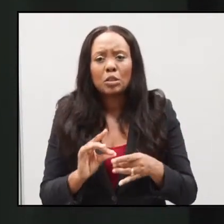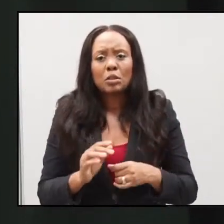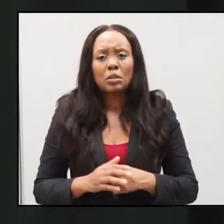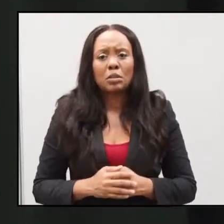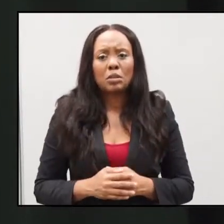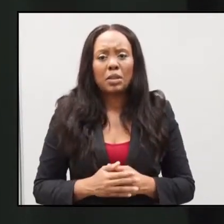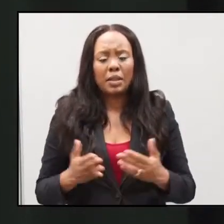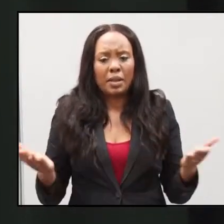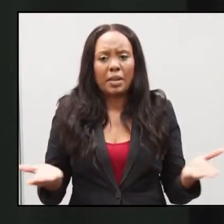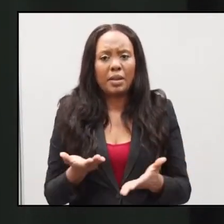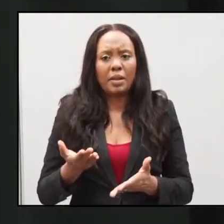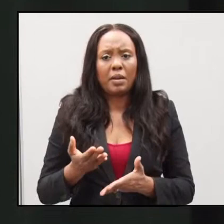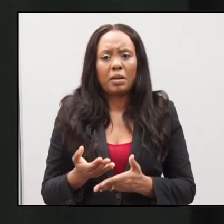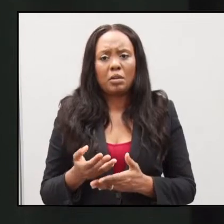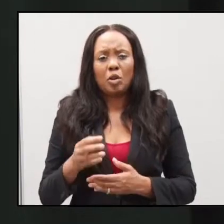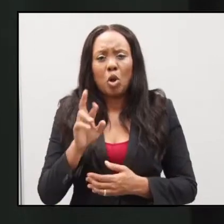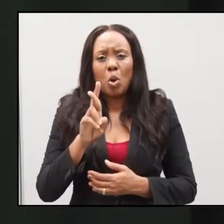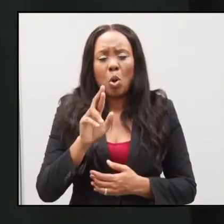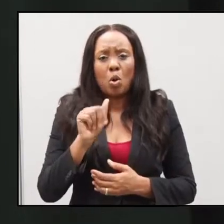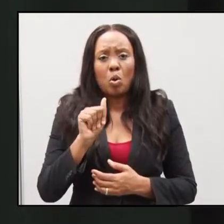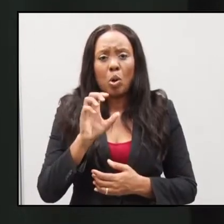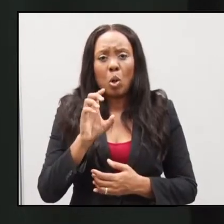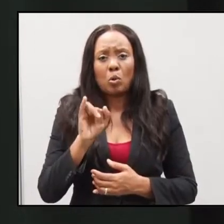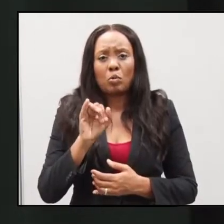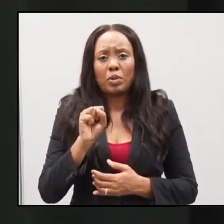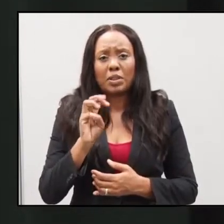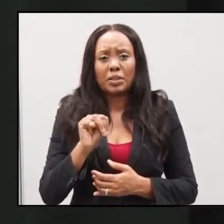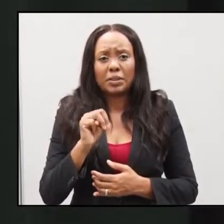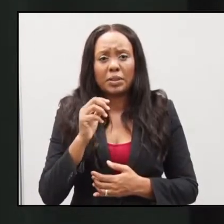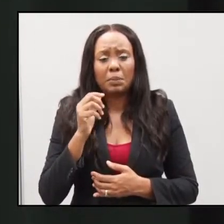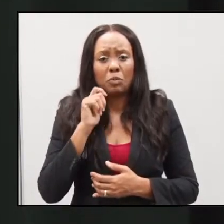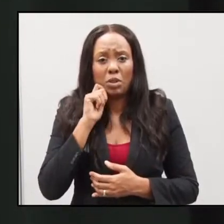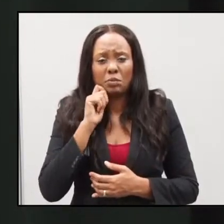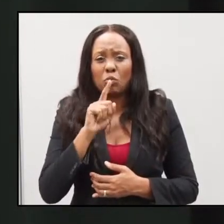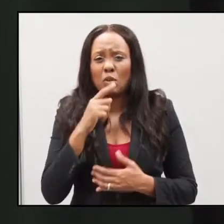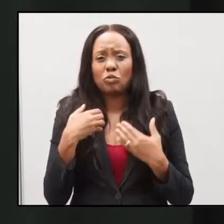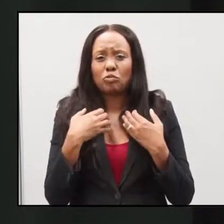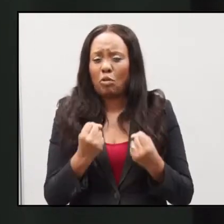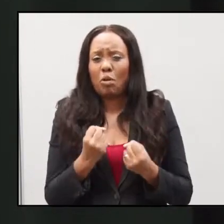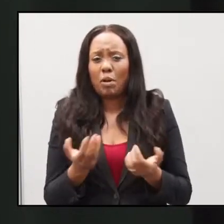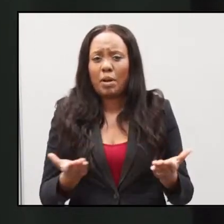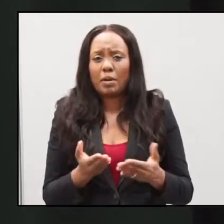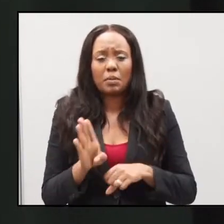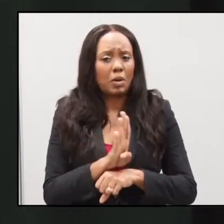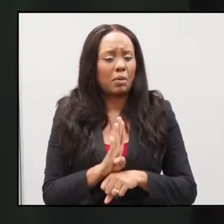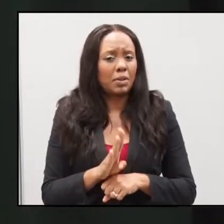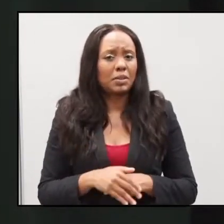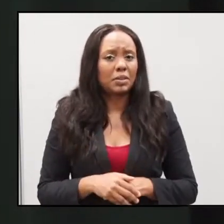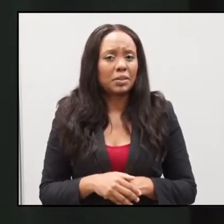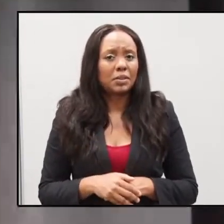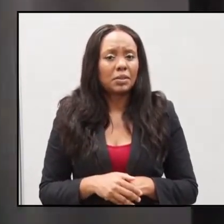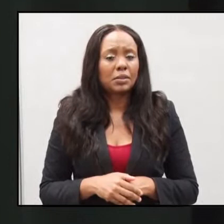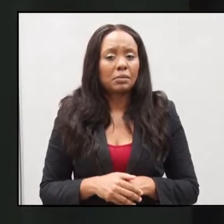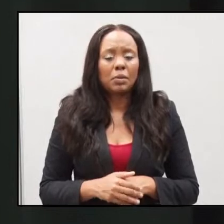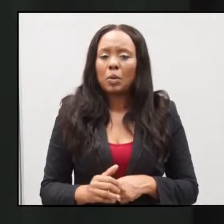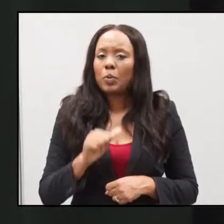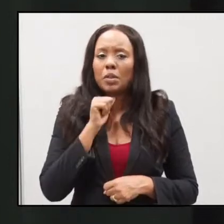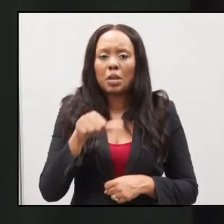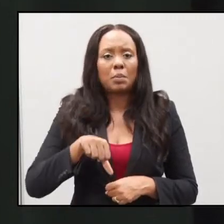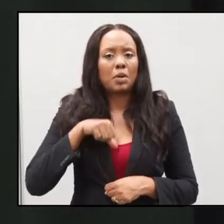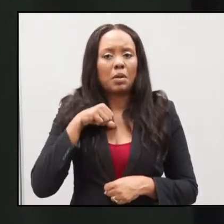Americas. It is not something of which we are proud, but it is part of our